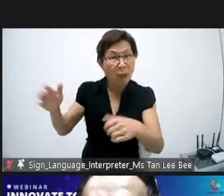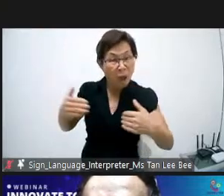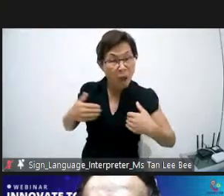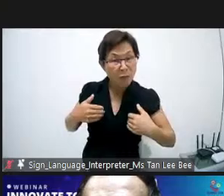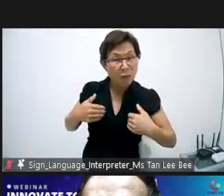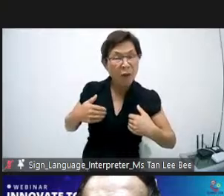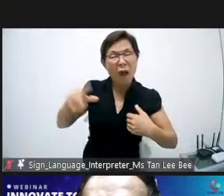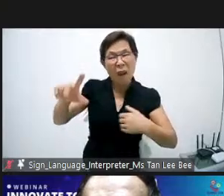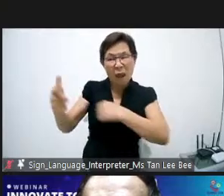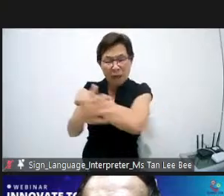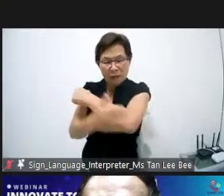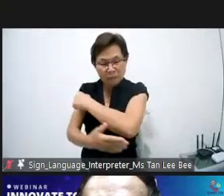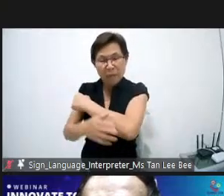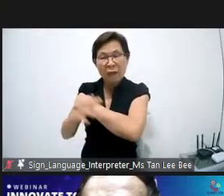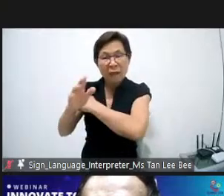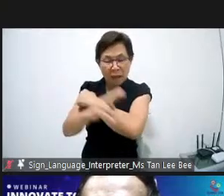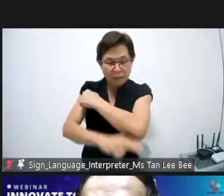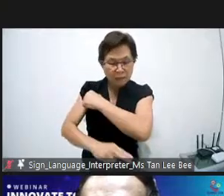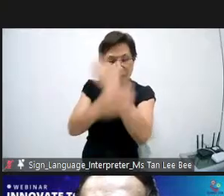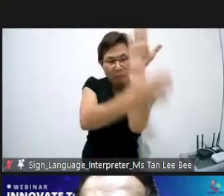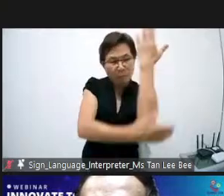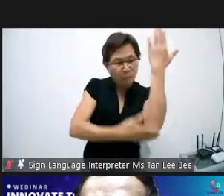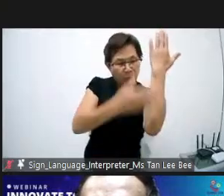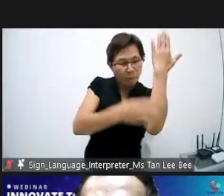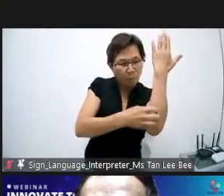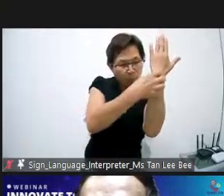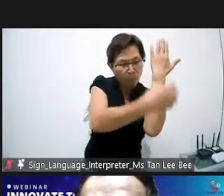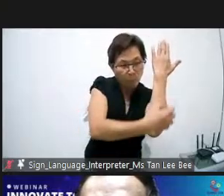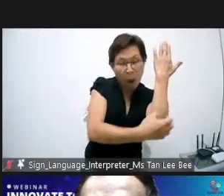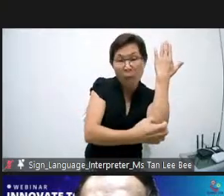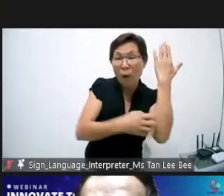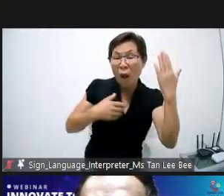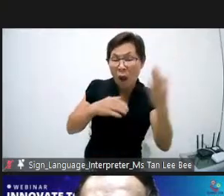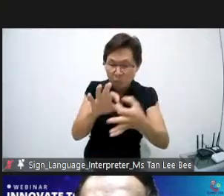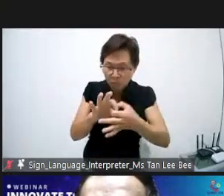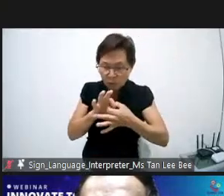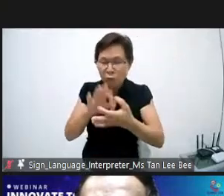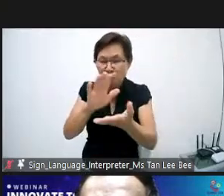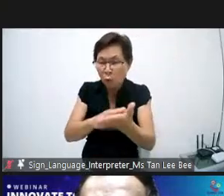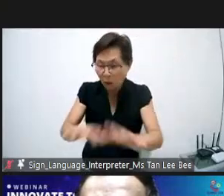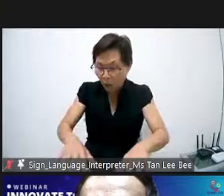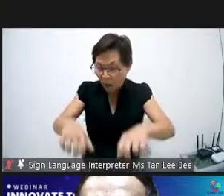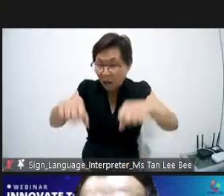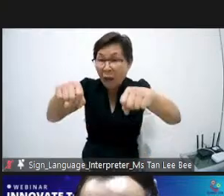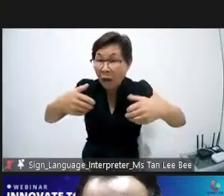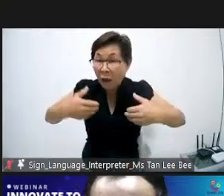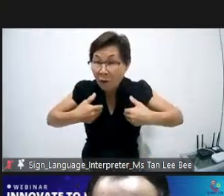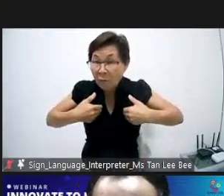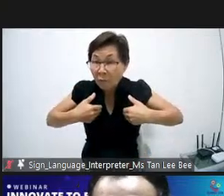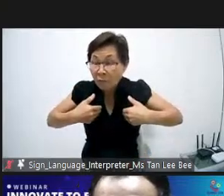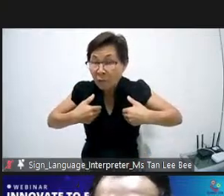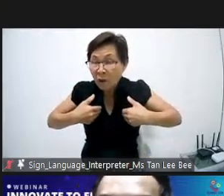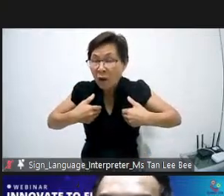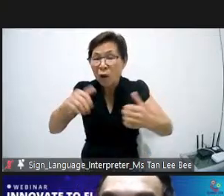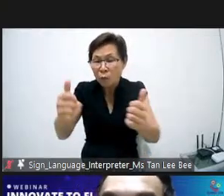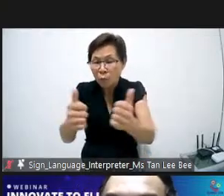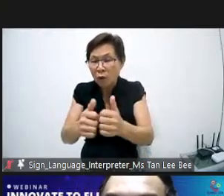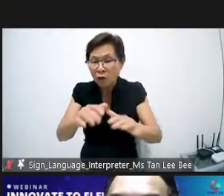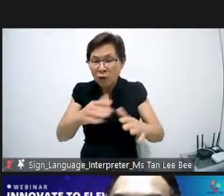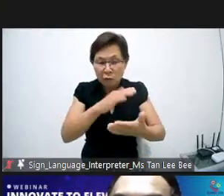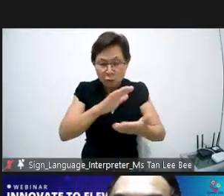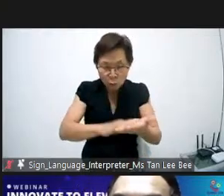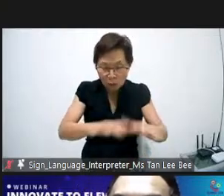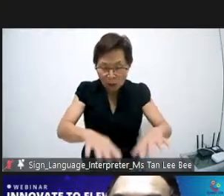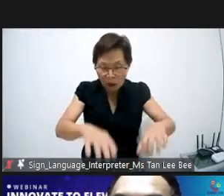in Malaysia, if you have such collaboration, sekolah angkat or foster school with other universities in your